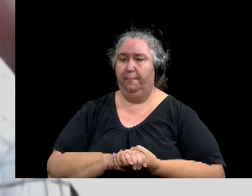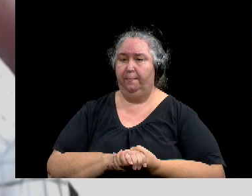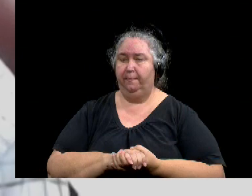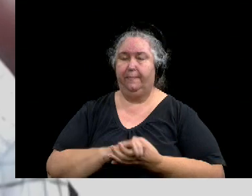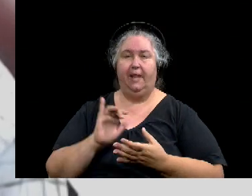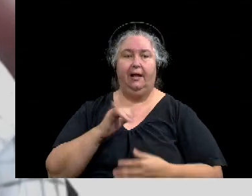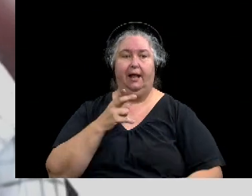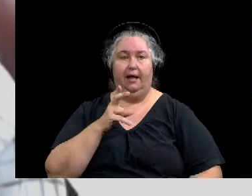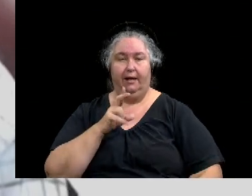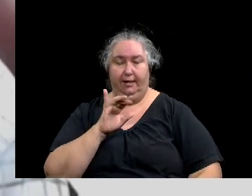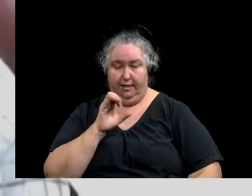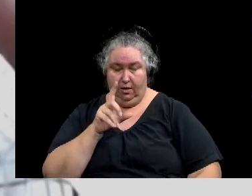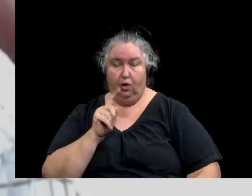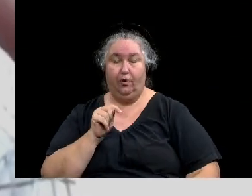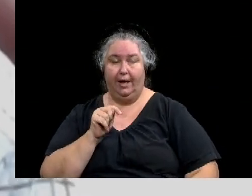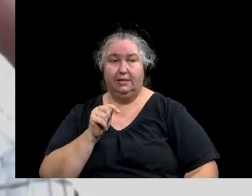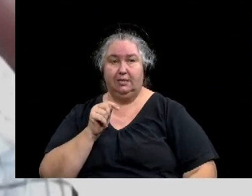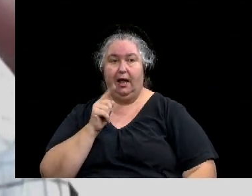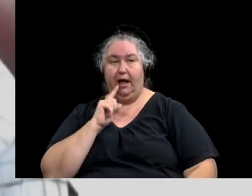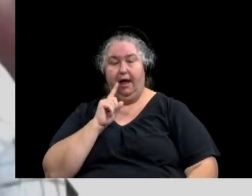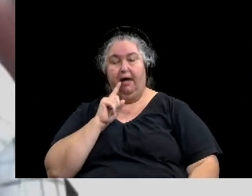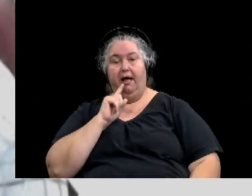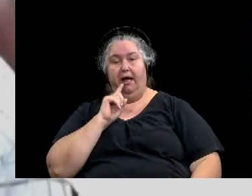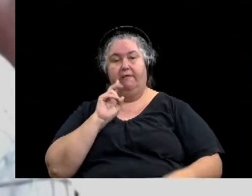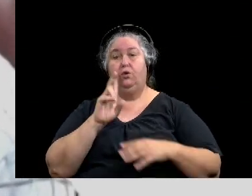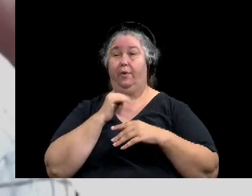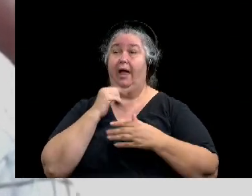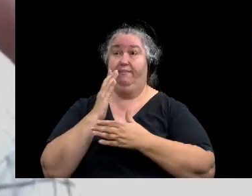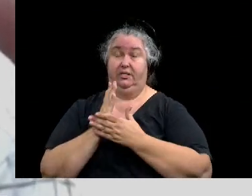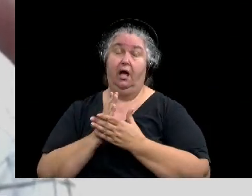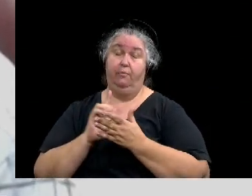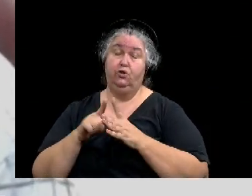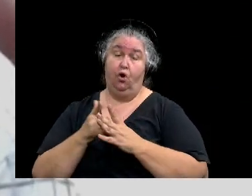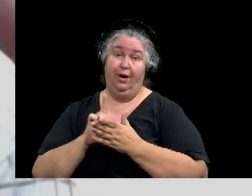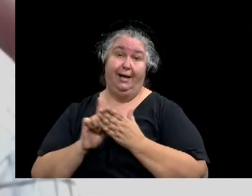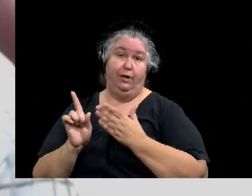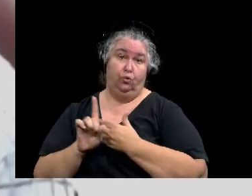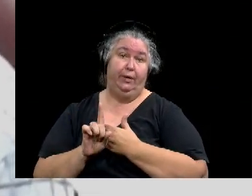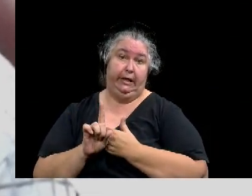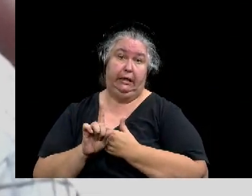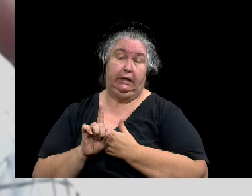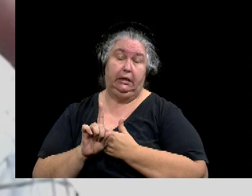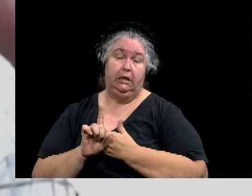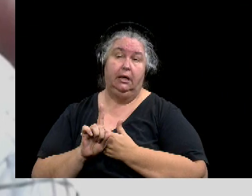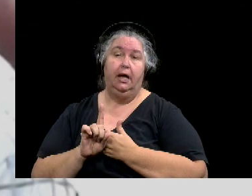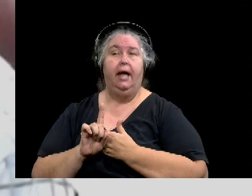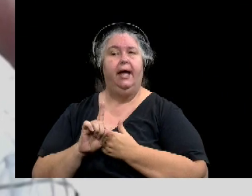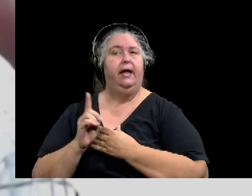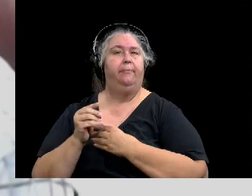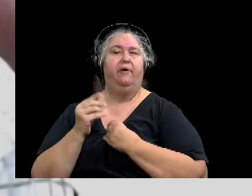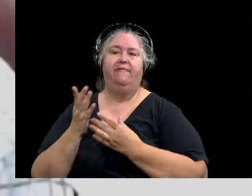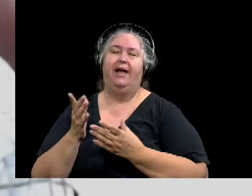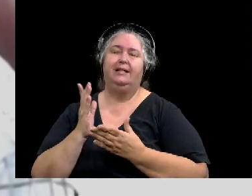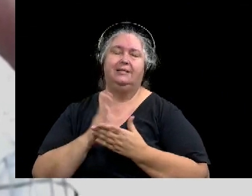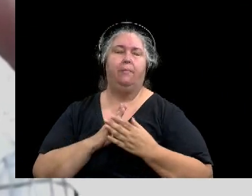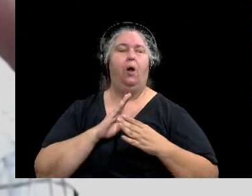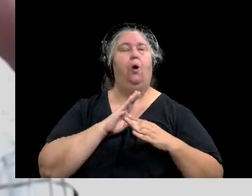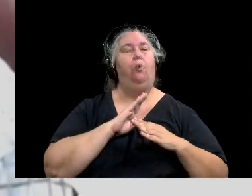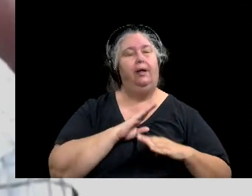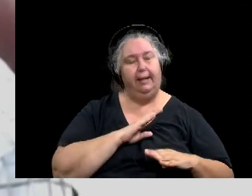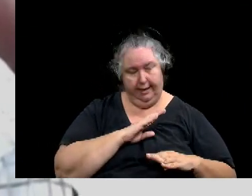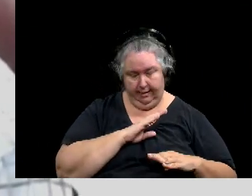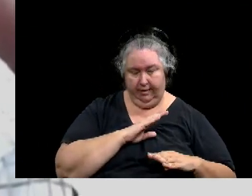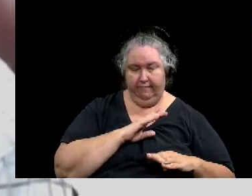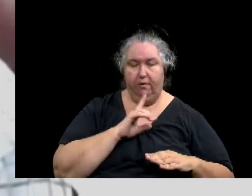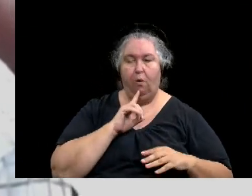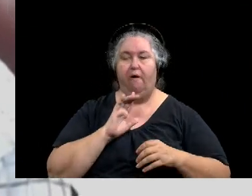Hillcrest has tapped into. We have some starting next week. And it just provides a bit of relief. It fills